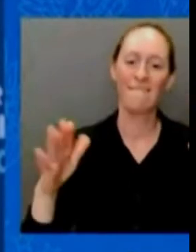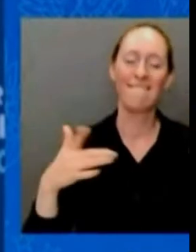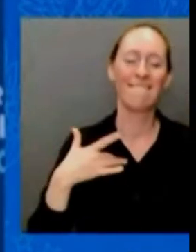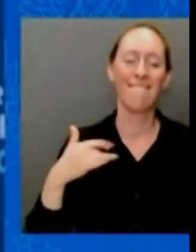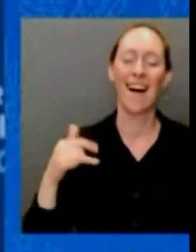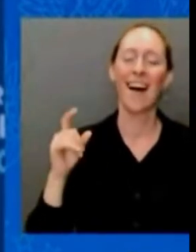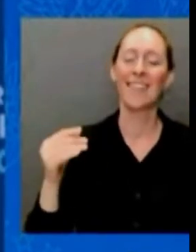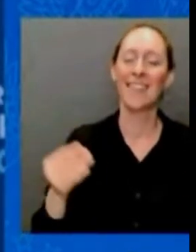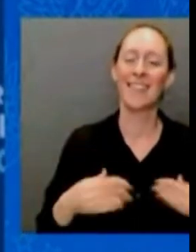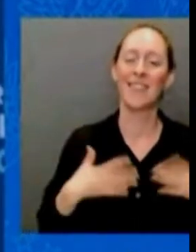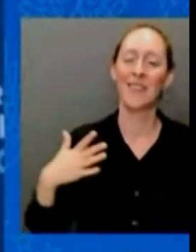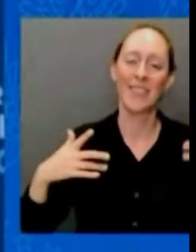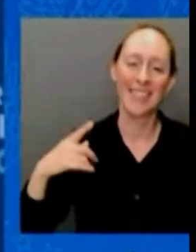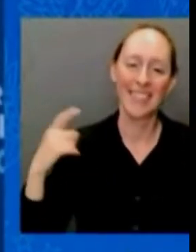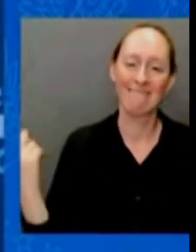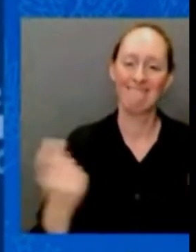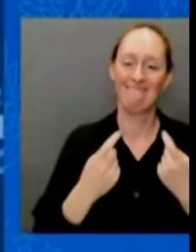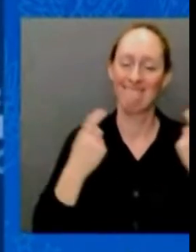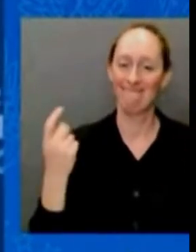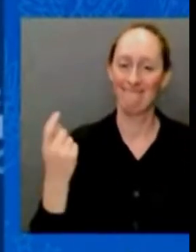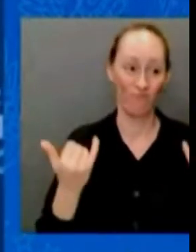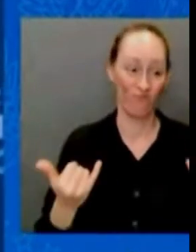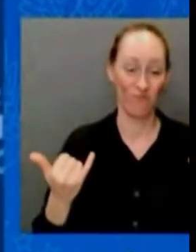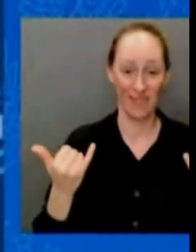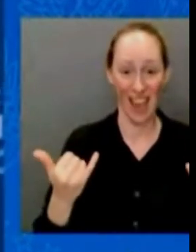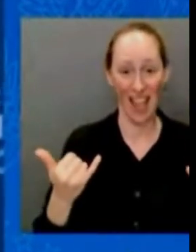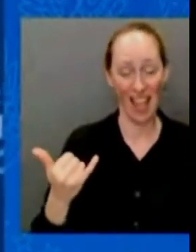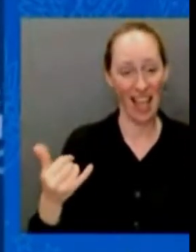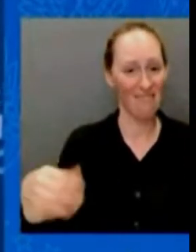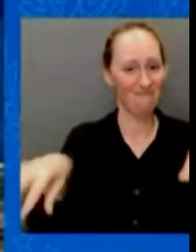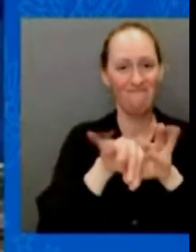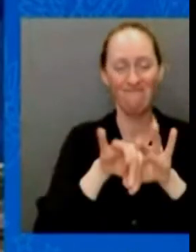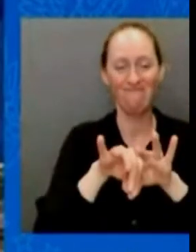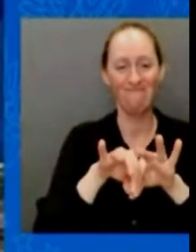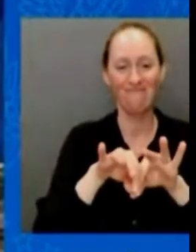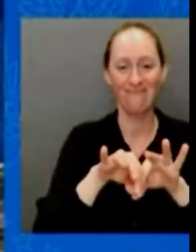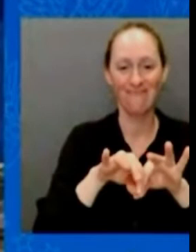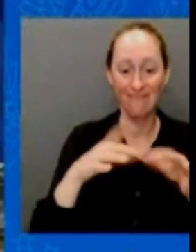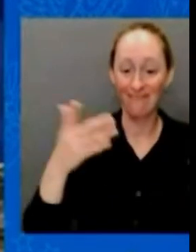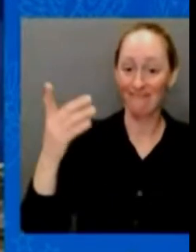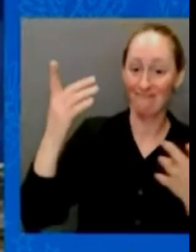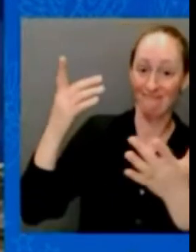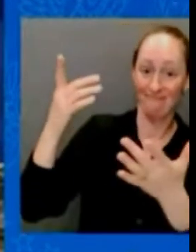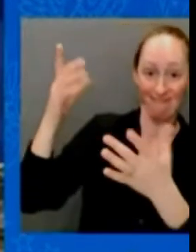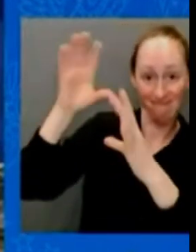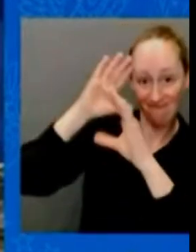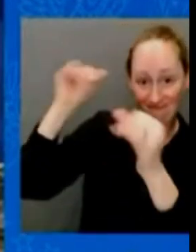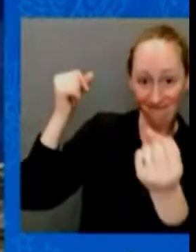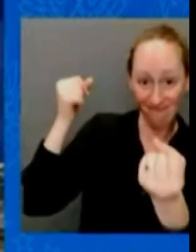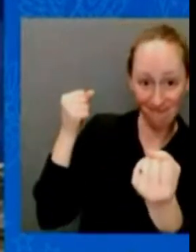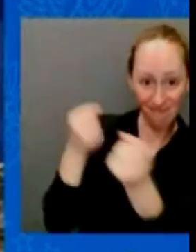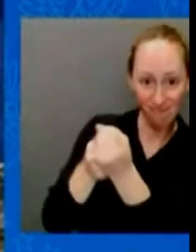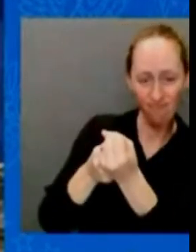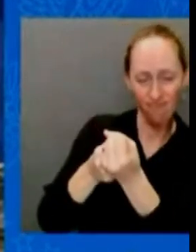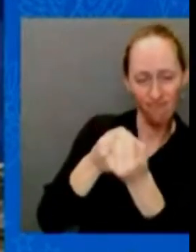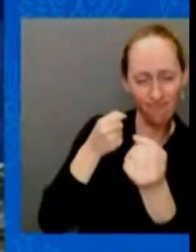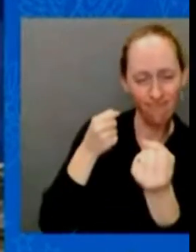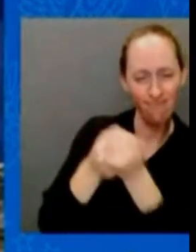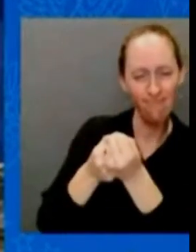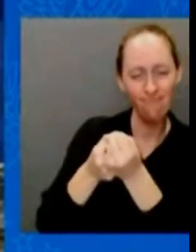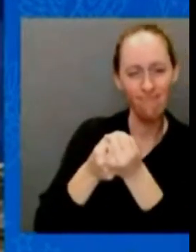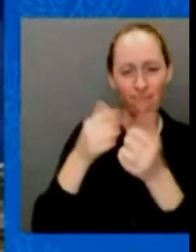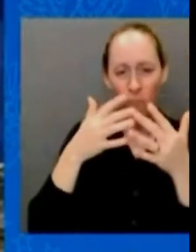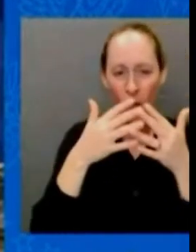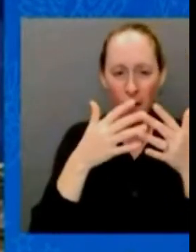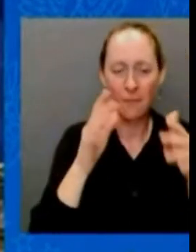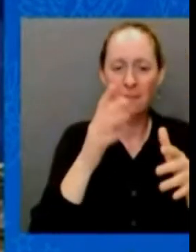president who believes in the American worker, who believes in the American union movement, and who believes in the endless possibility of what America